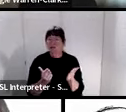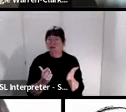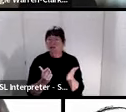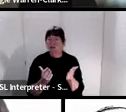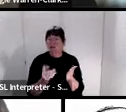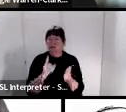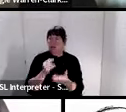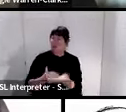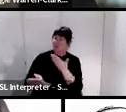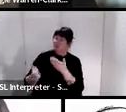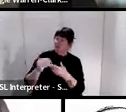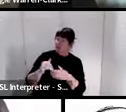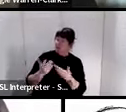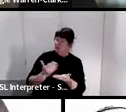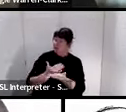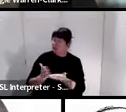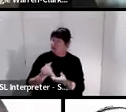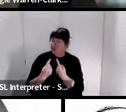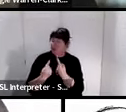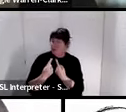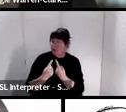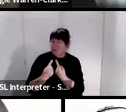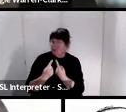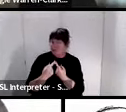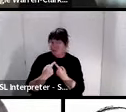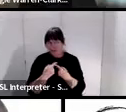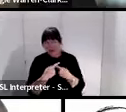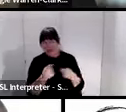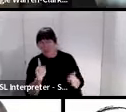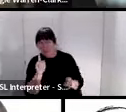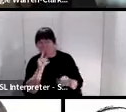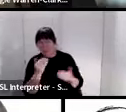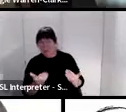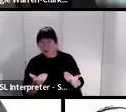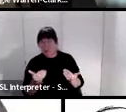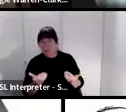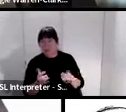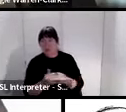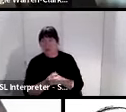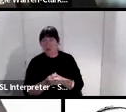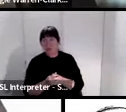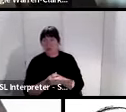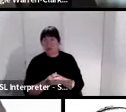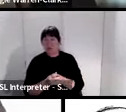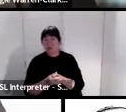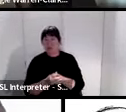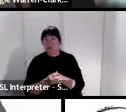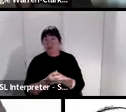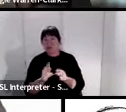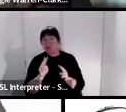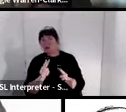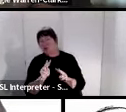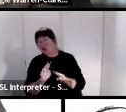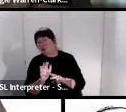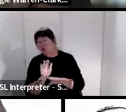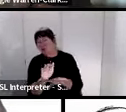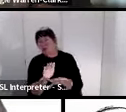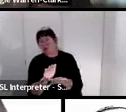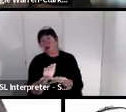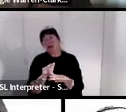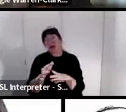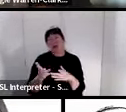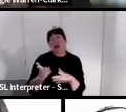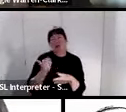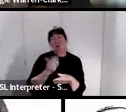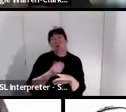information, with people at the moment, and in the new, looking ahead, how you'd like to see that sort of dealt